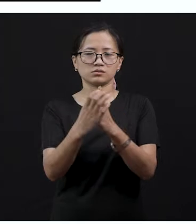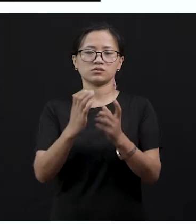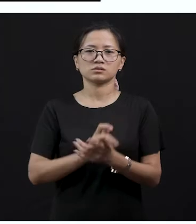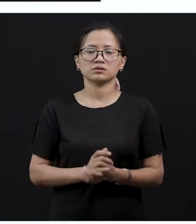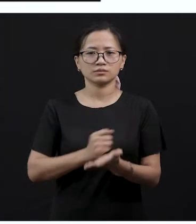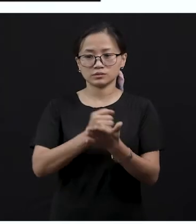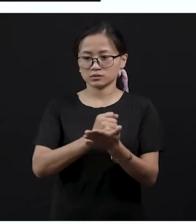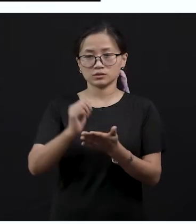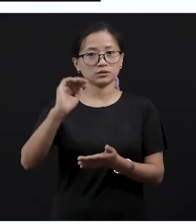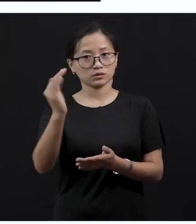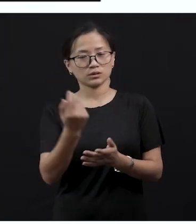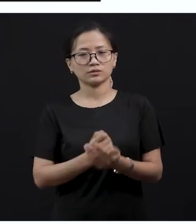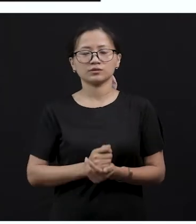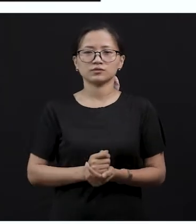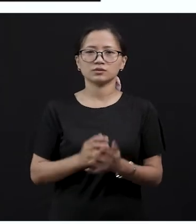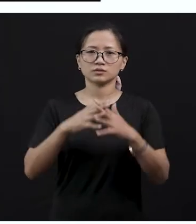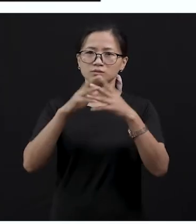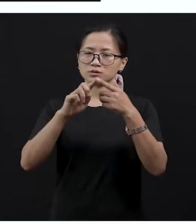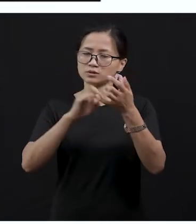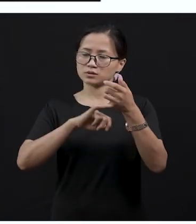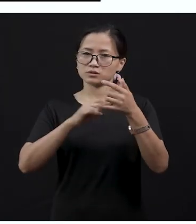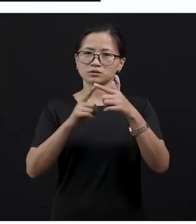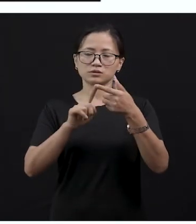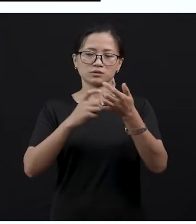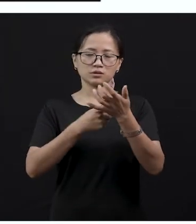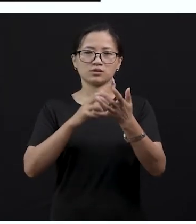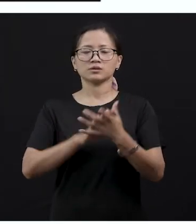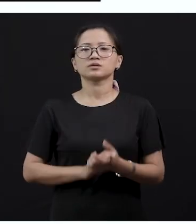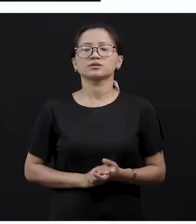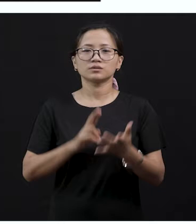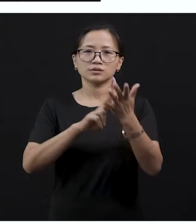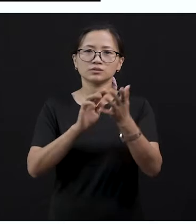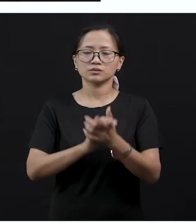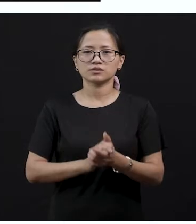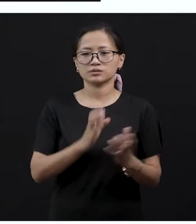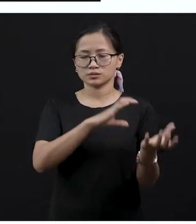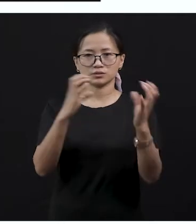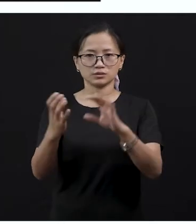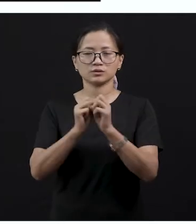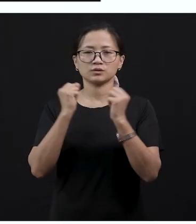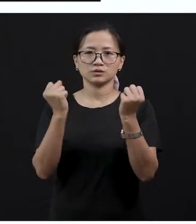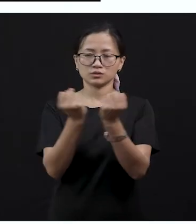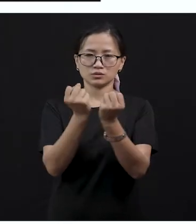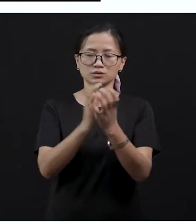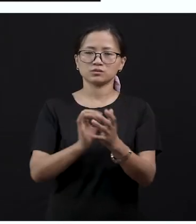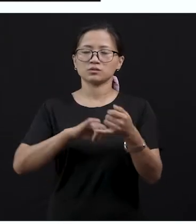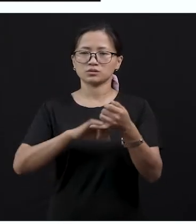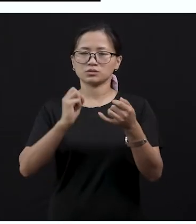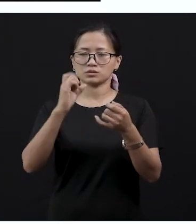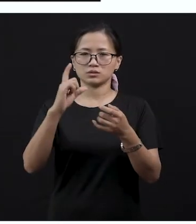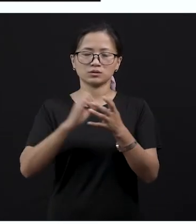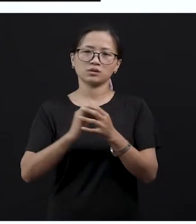we also practice some of the Western culture and then change these social evils,